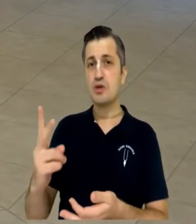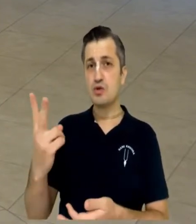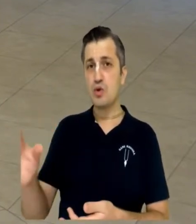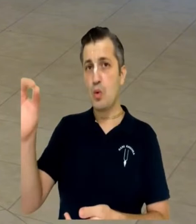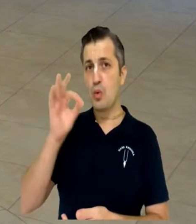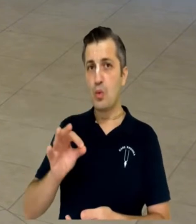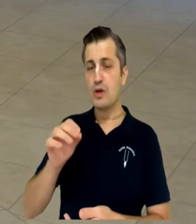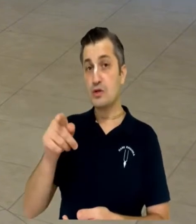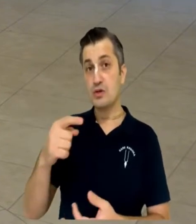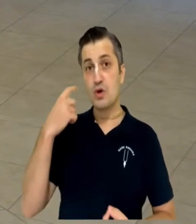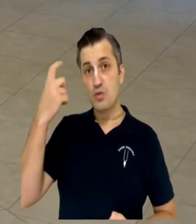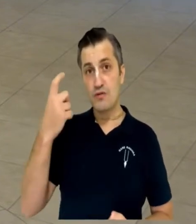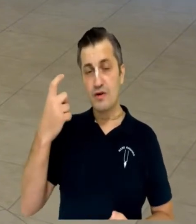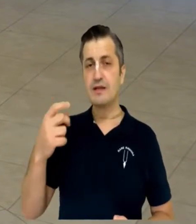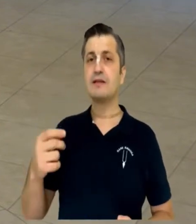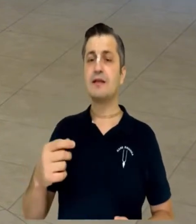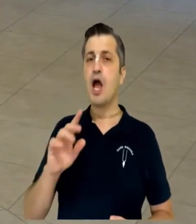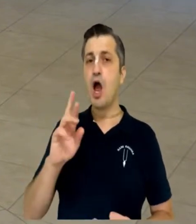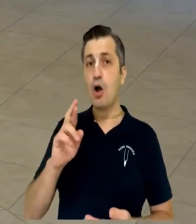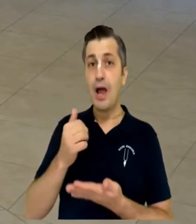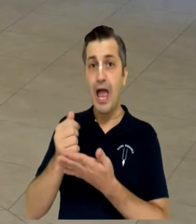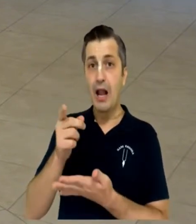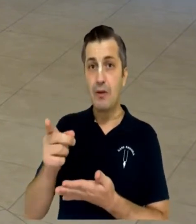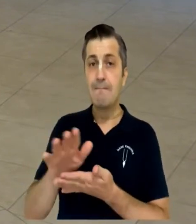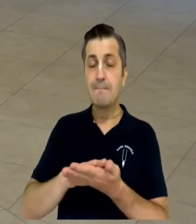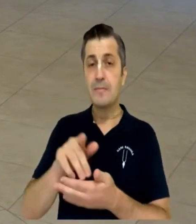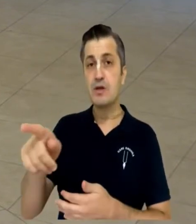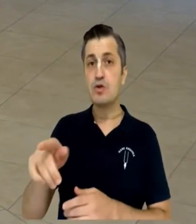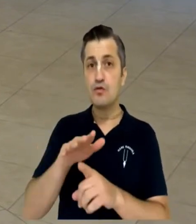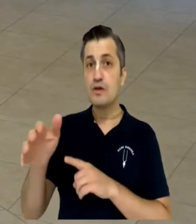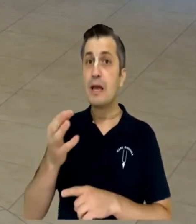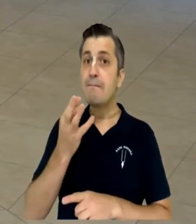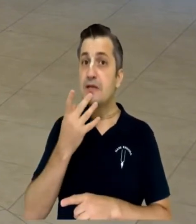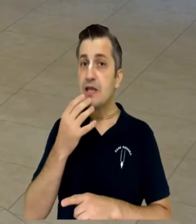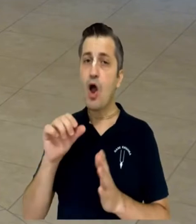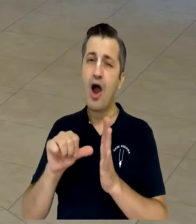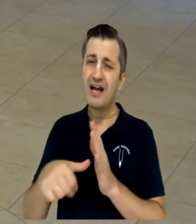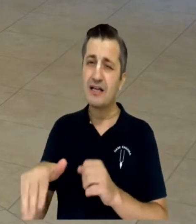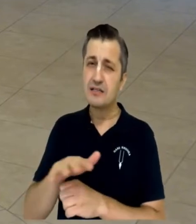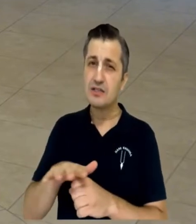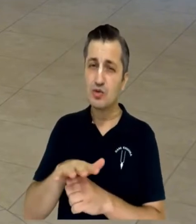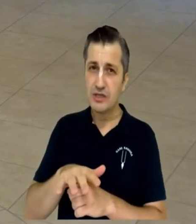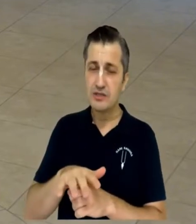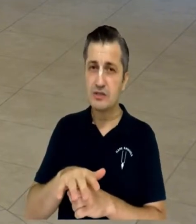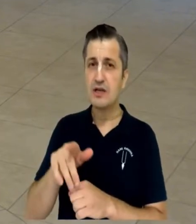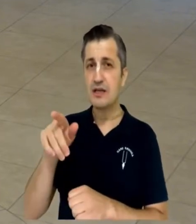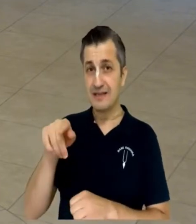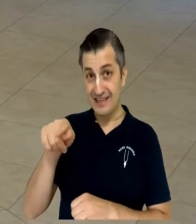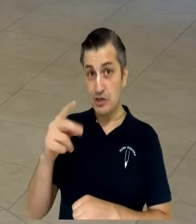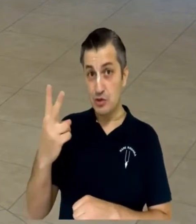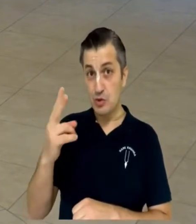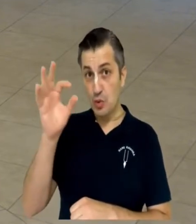next time you walk into a mistake or a difficult situation. And those two questions are, number